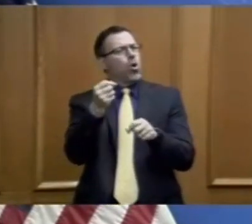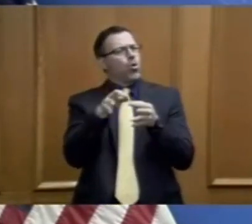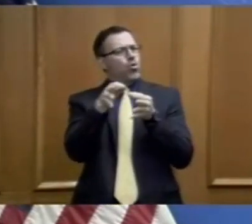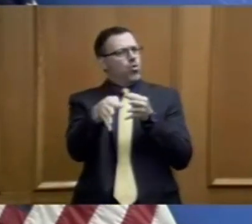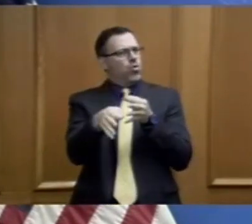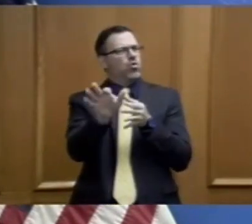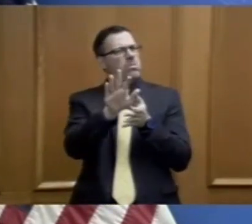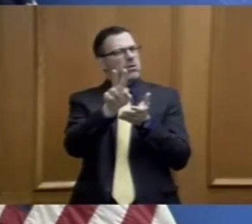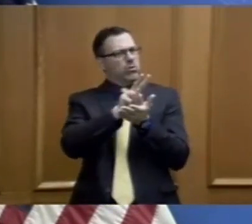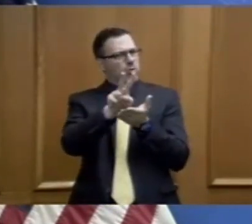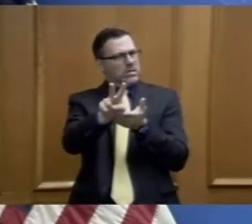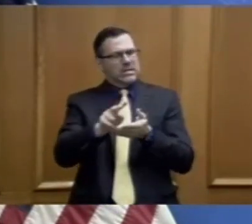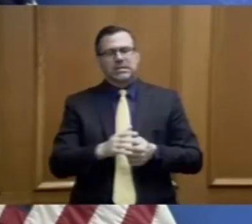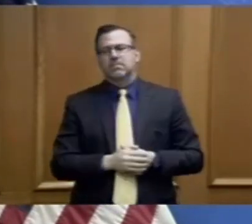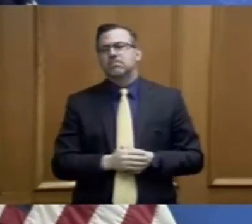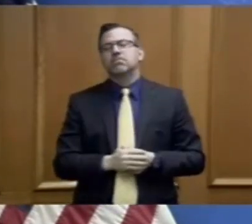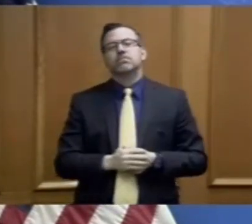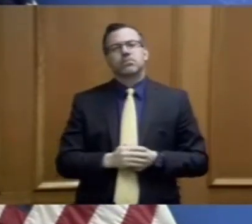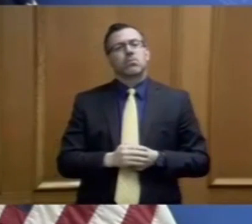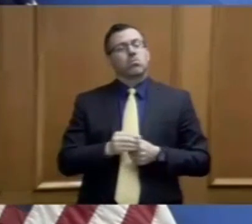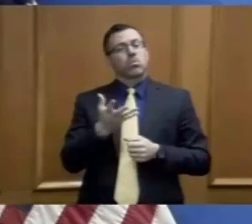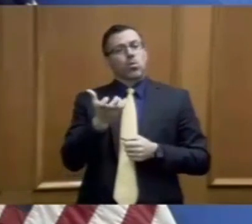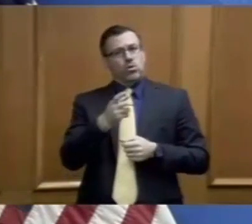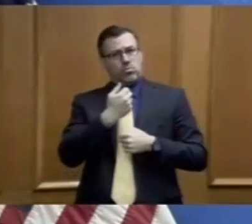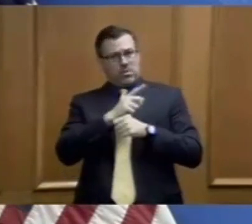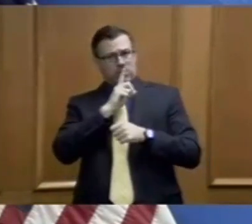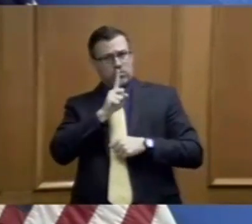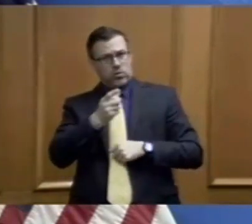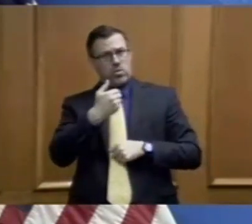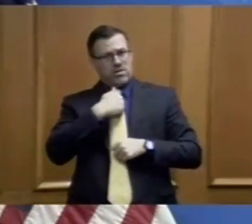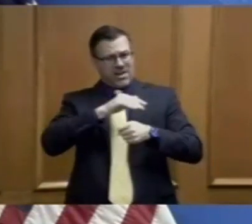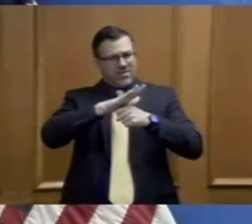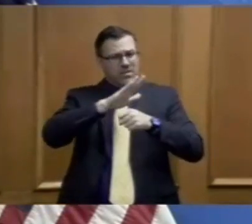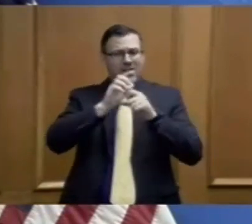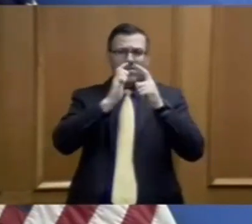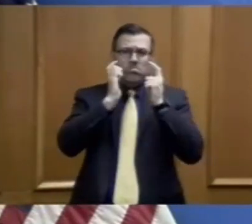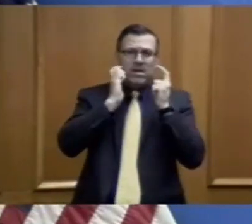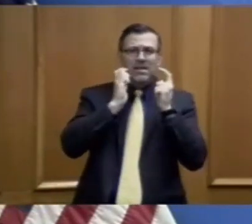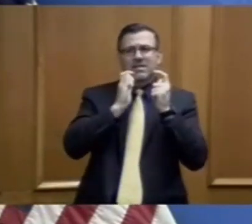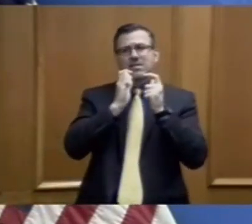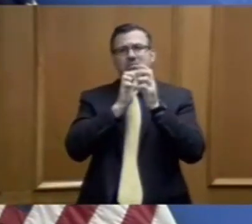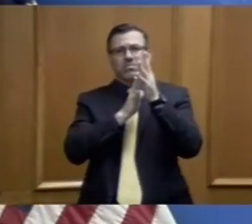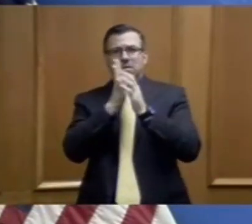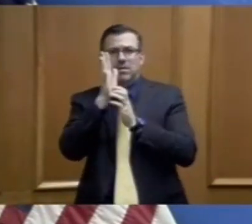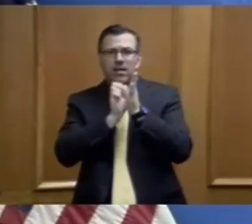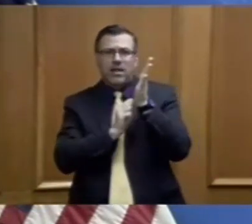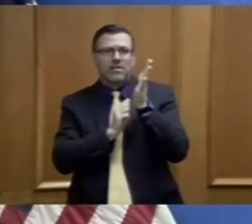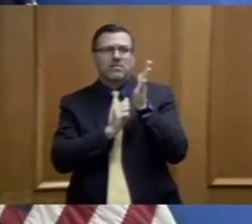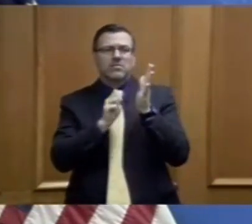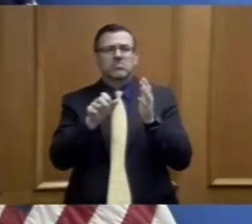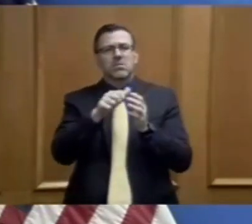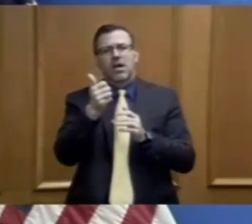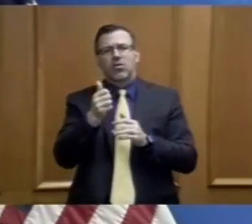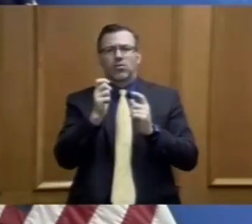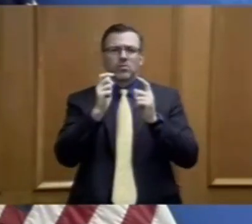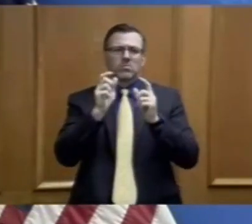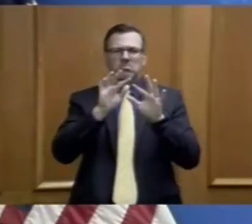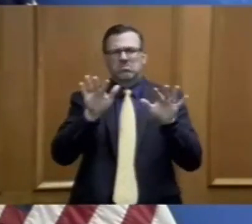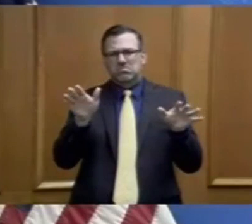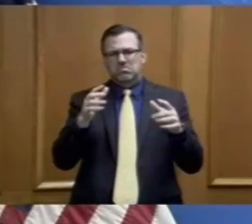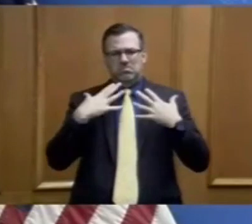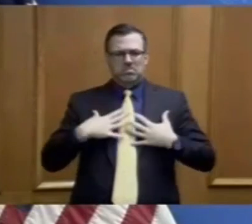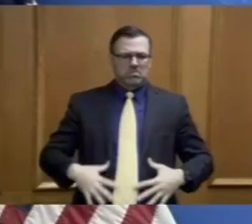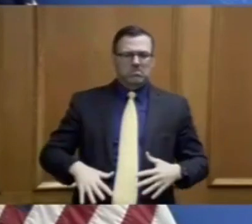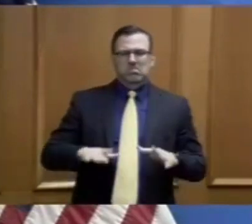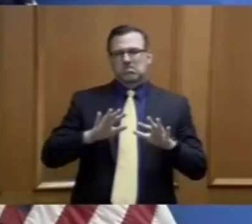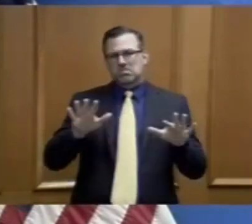appropriate guidance in place and that we have an adequate supply of masks and gloves and other PPE before those businesses can